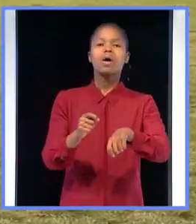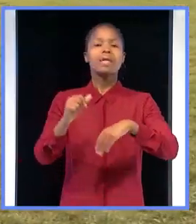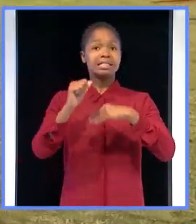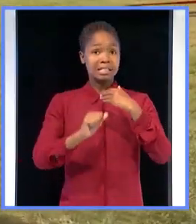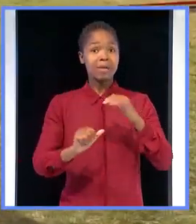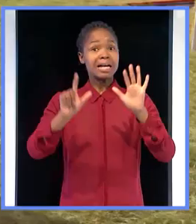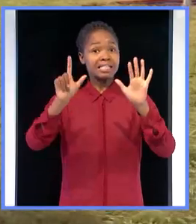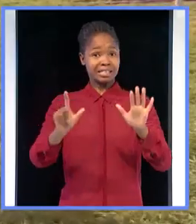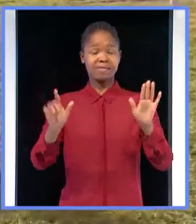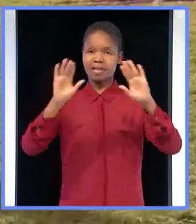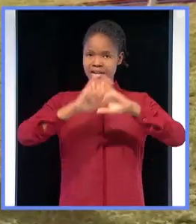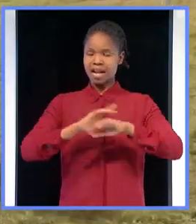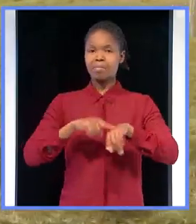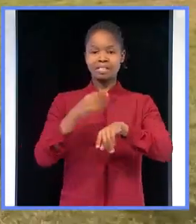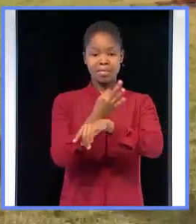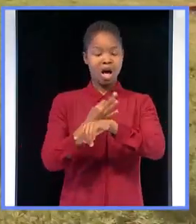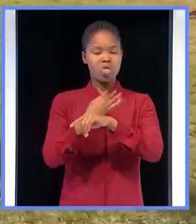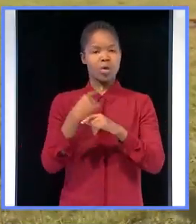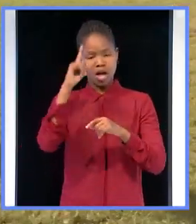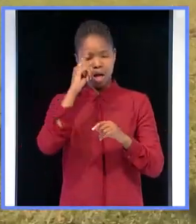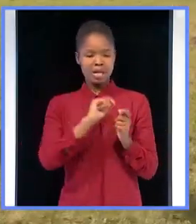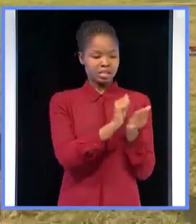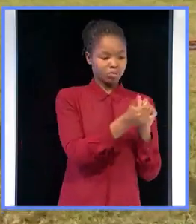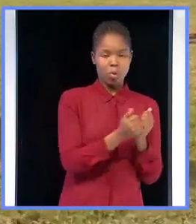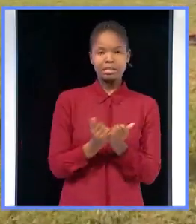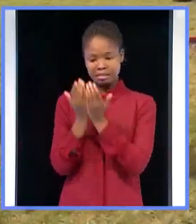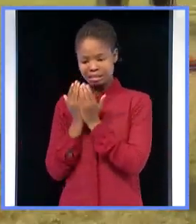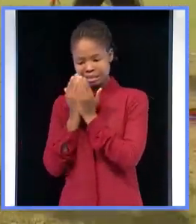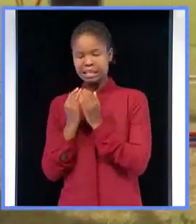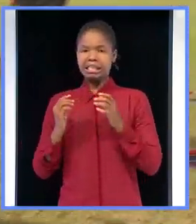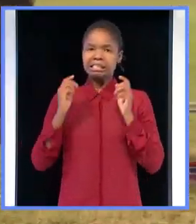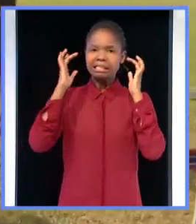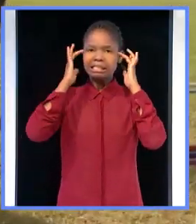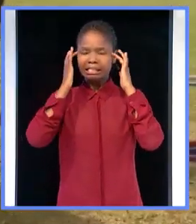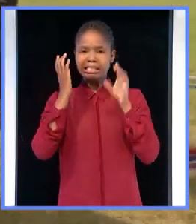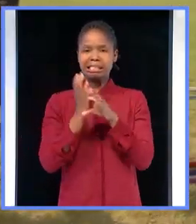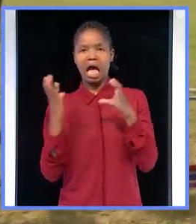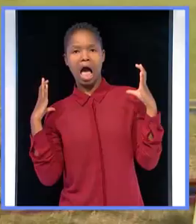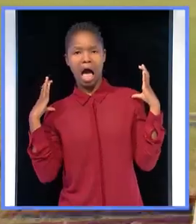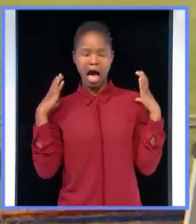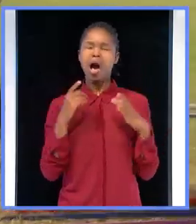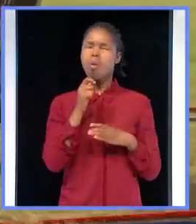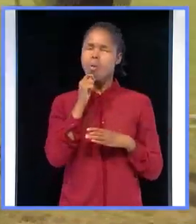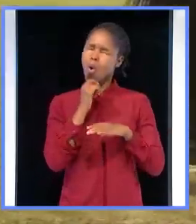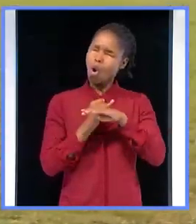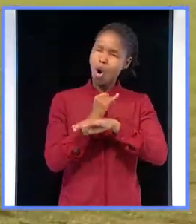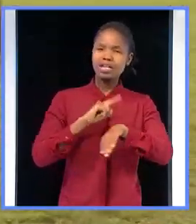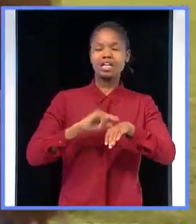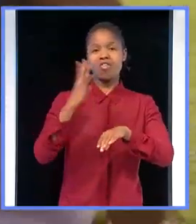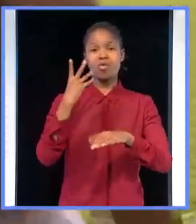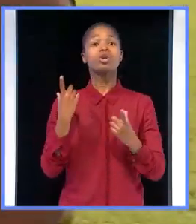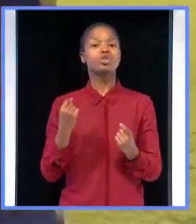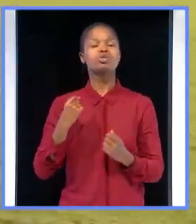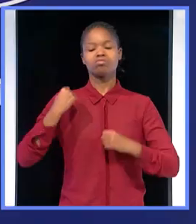night, having only 3 hours left to study, so I had to adjust my timetable. Waking up 4 o'clock in the morning, going for a